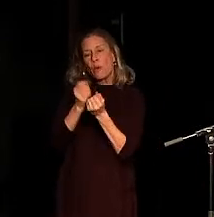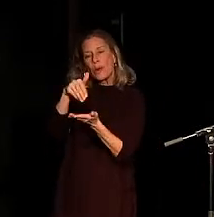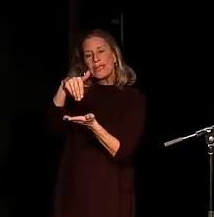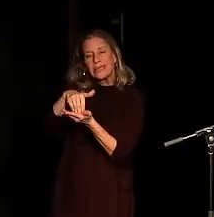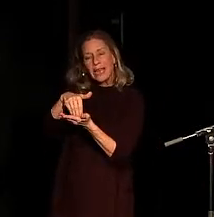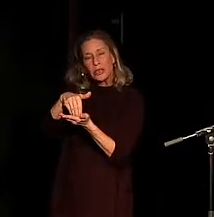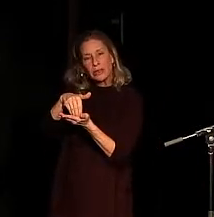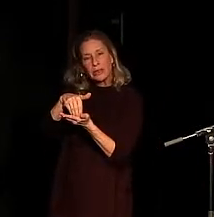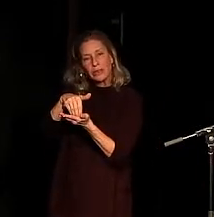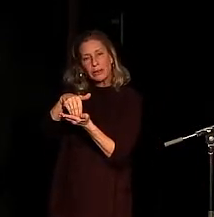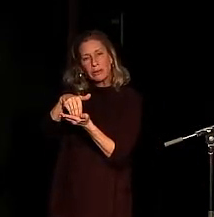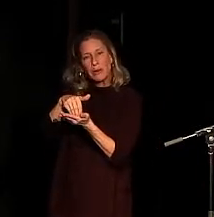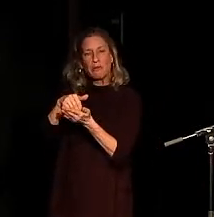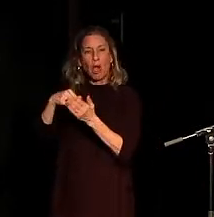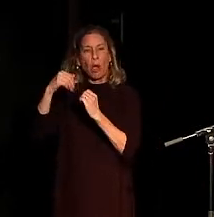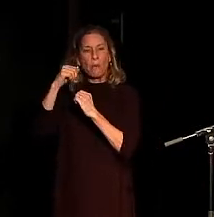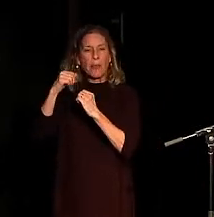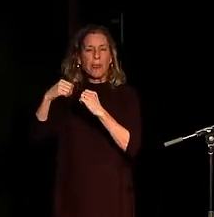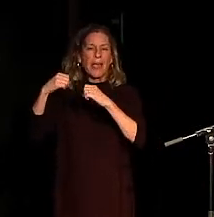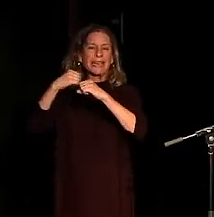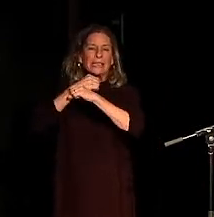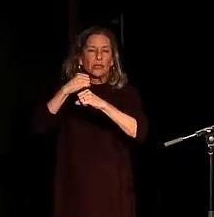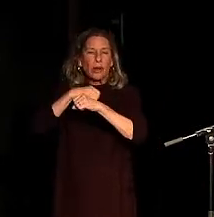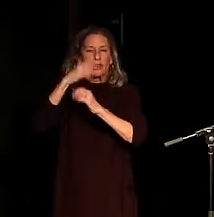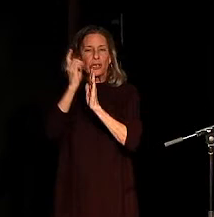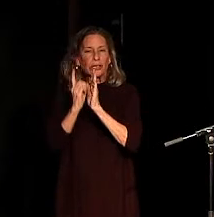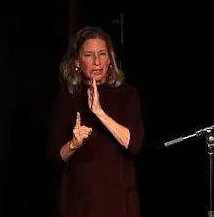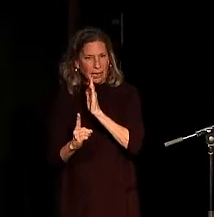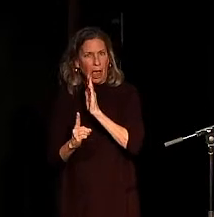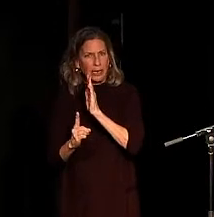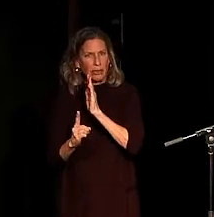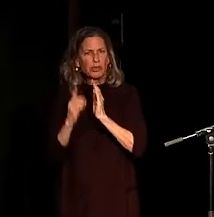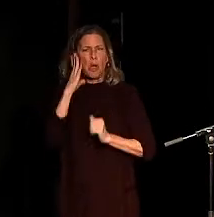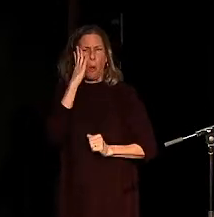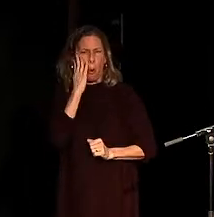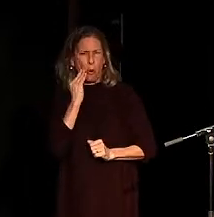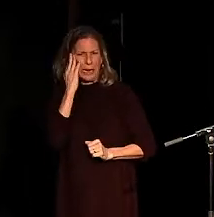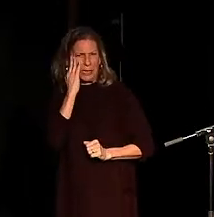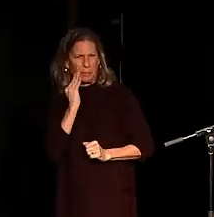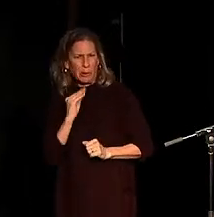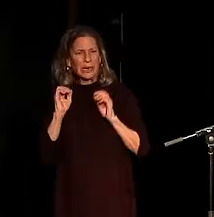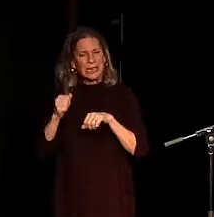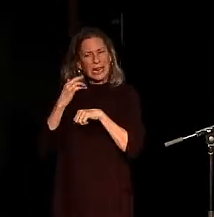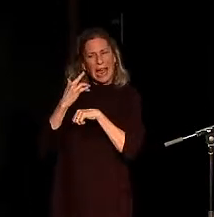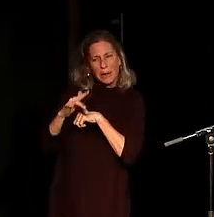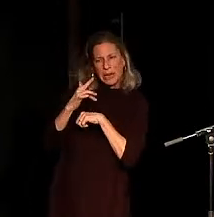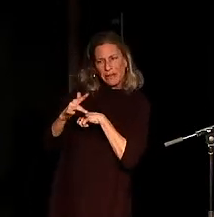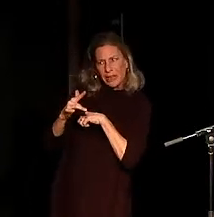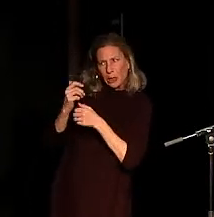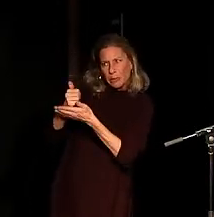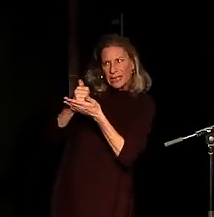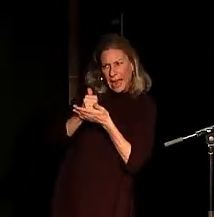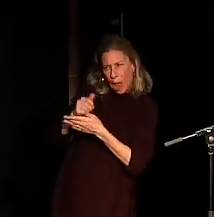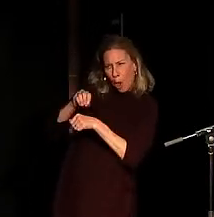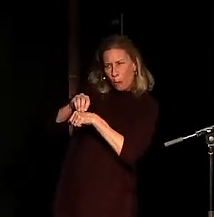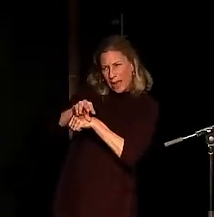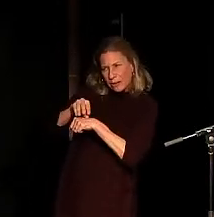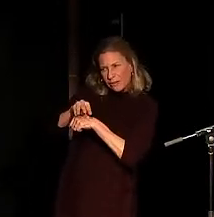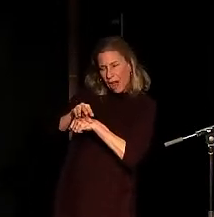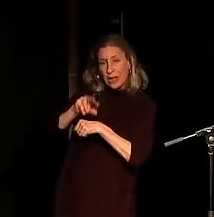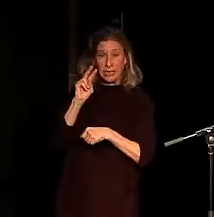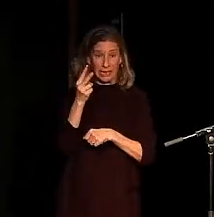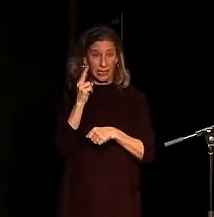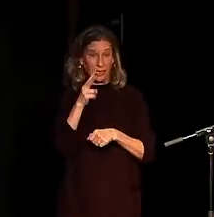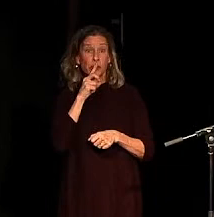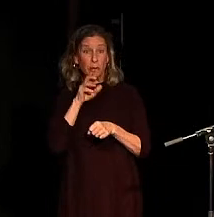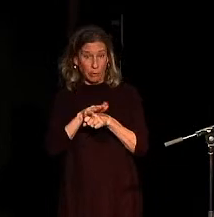from instructional designers and people who have done this before who can help be available for counsel and advice. So that's a second